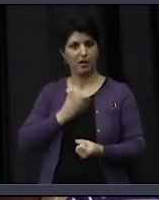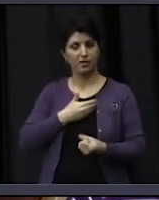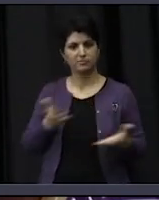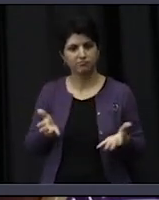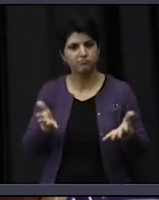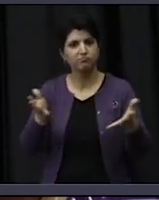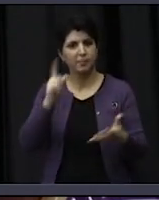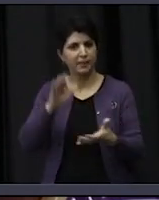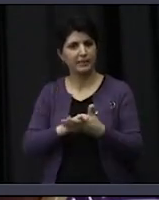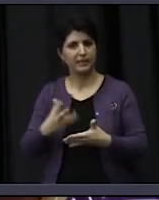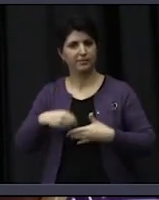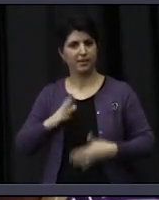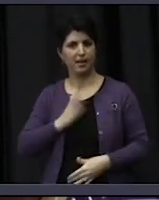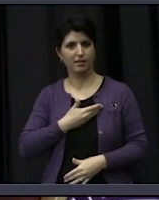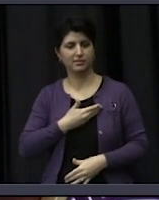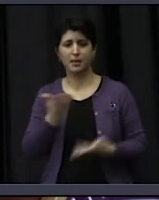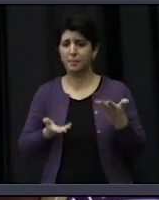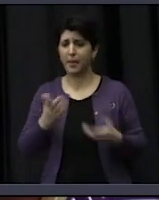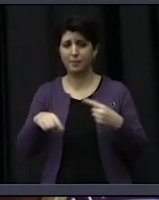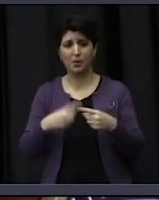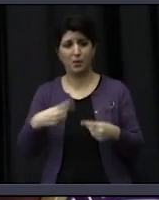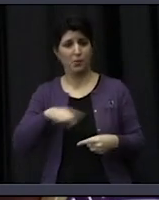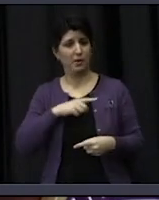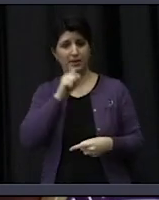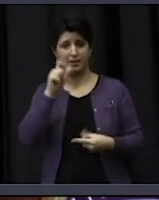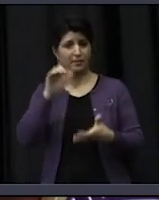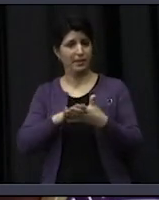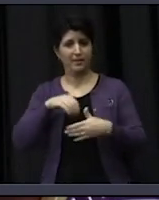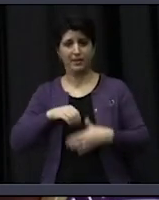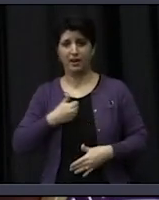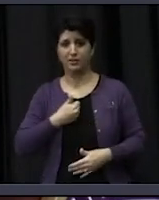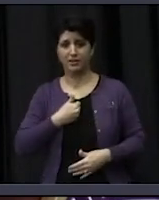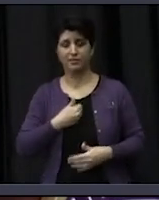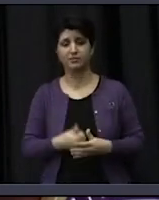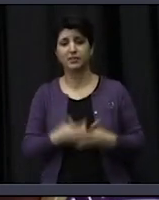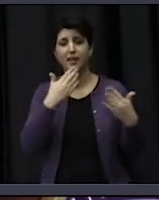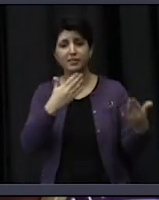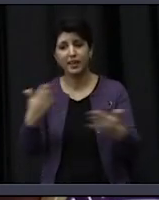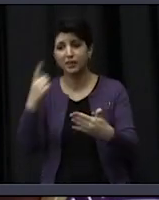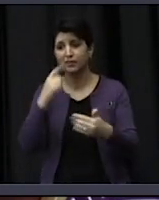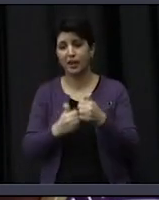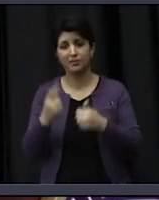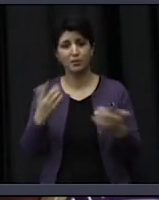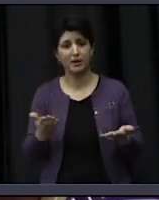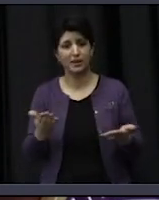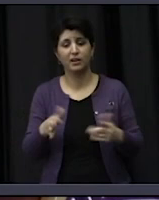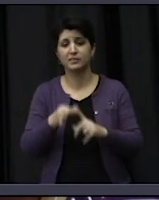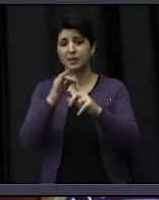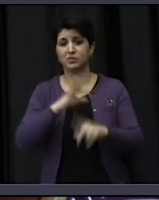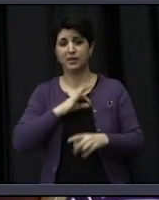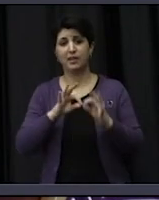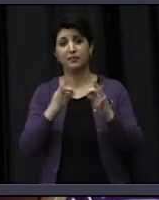believed in us, maybe when we didn't believe in ourselves. Thank you to everyone here, especially those family members